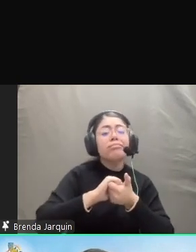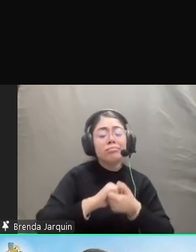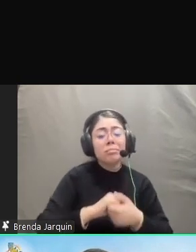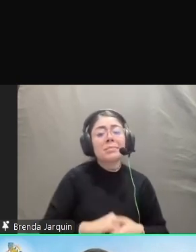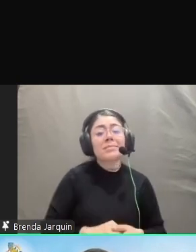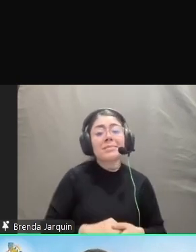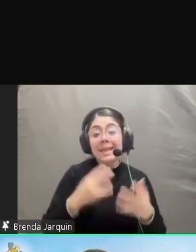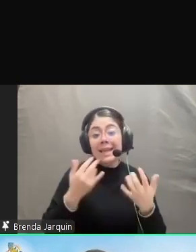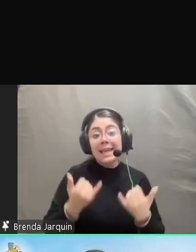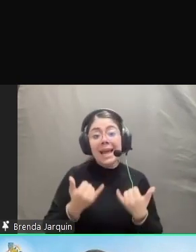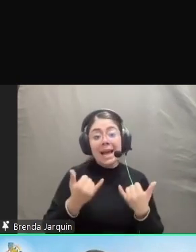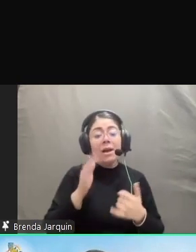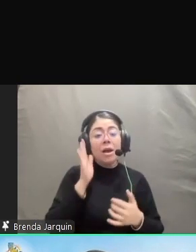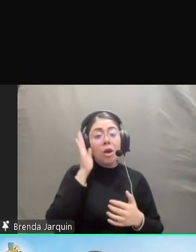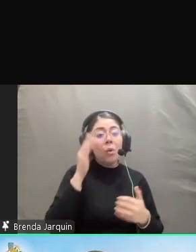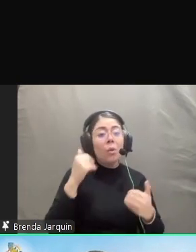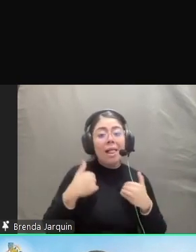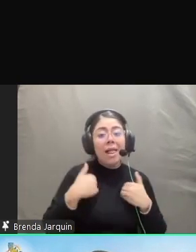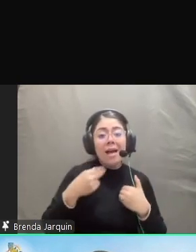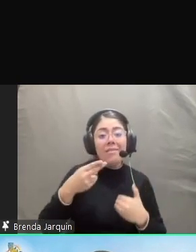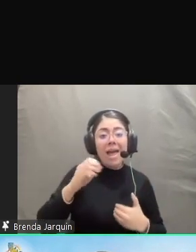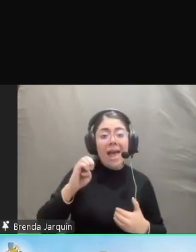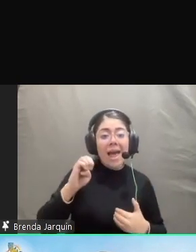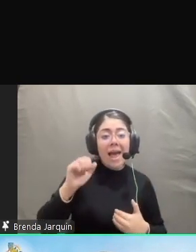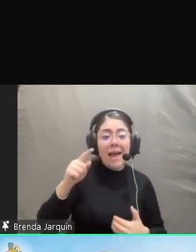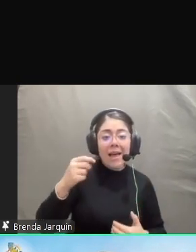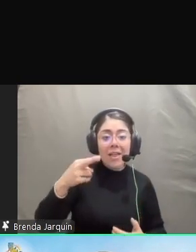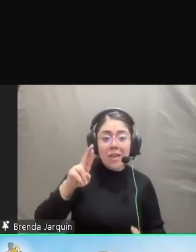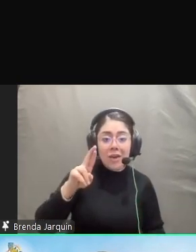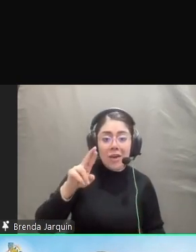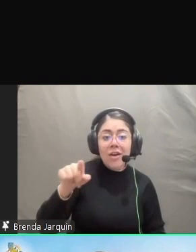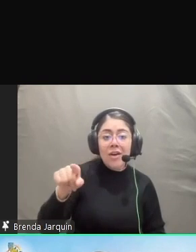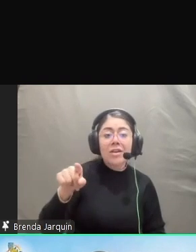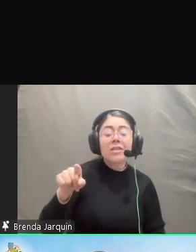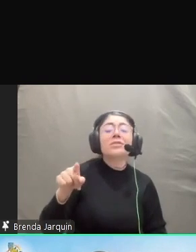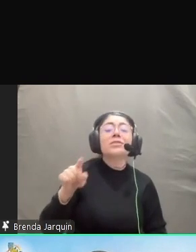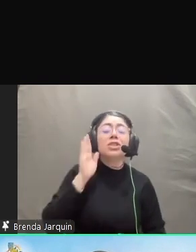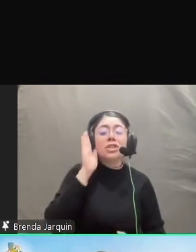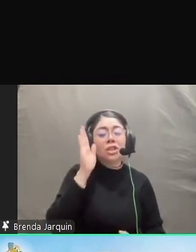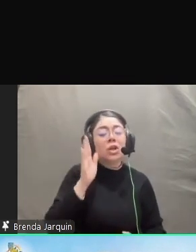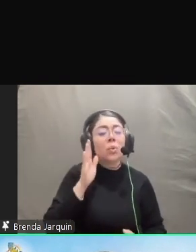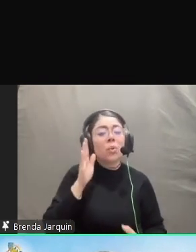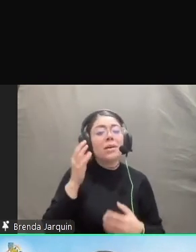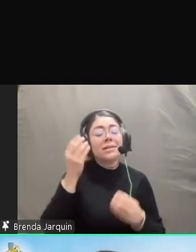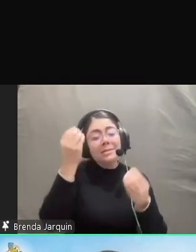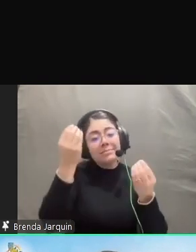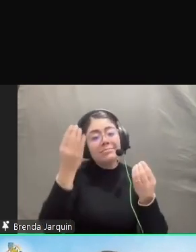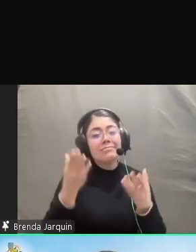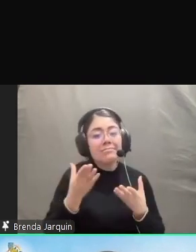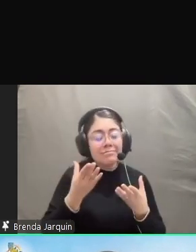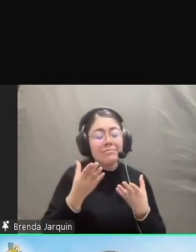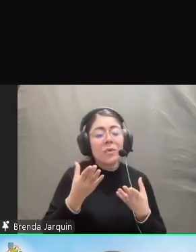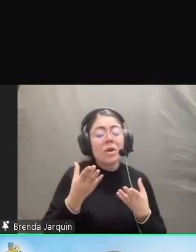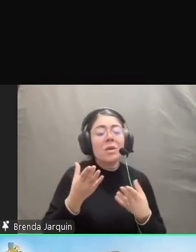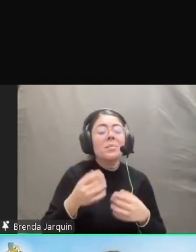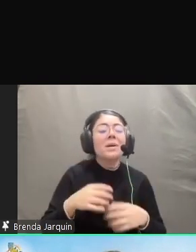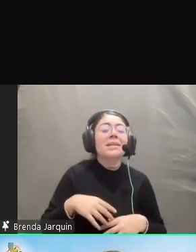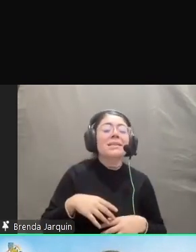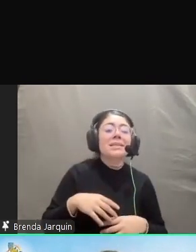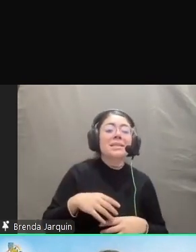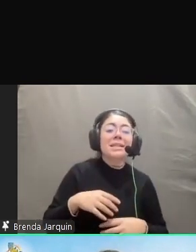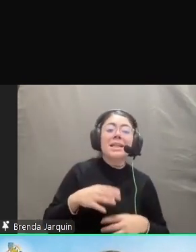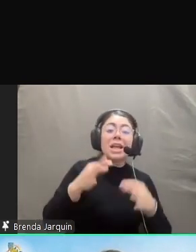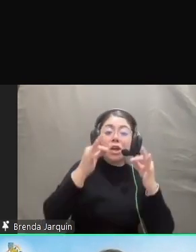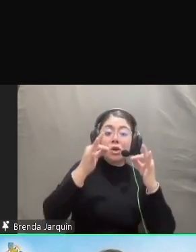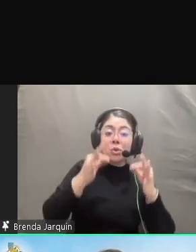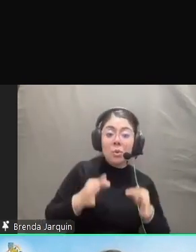over to Heather, who will present the section on reviewing the local interagency agreements, the ones that we are required